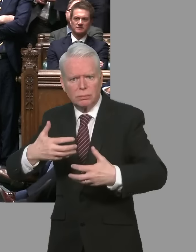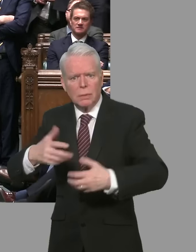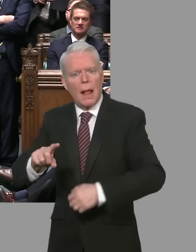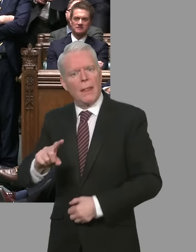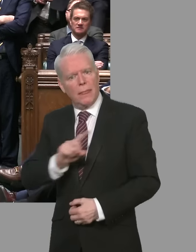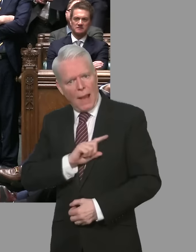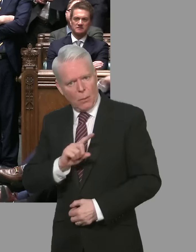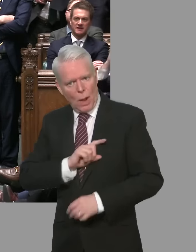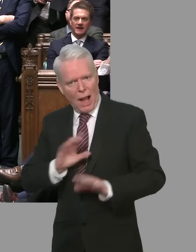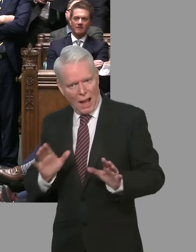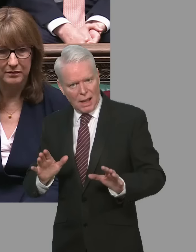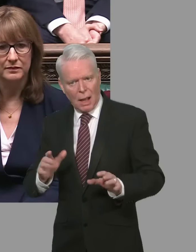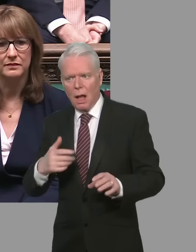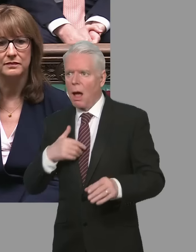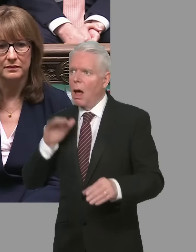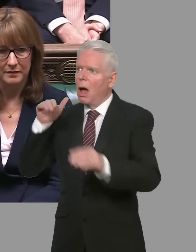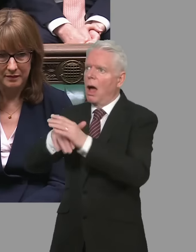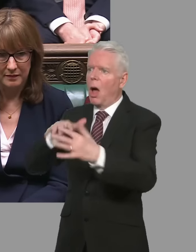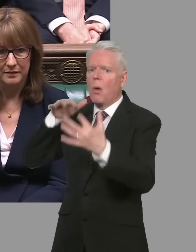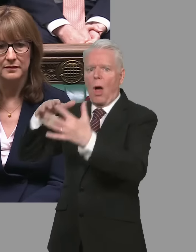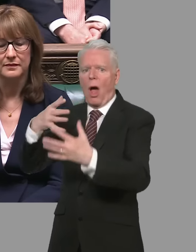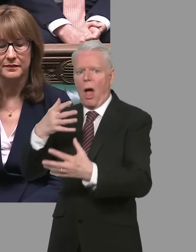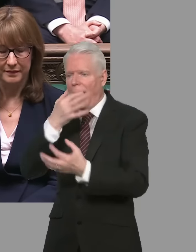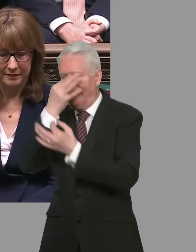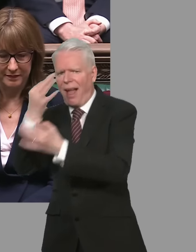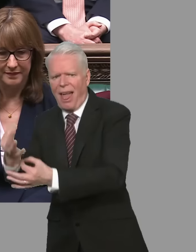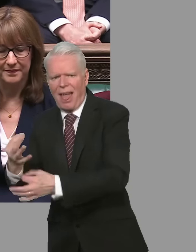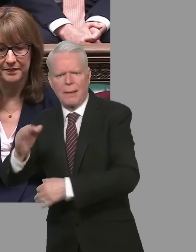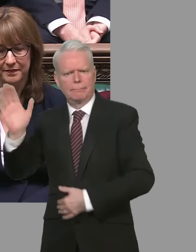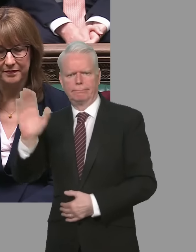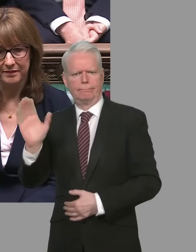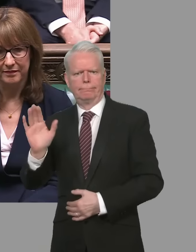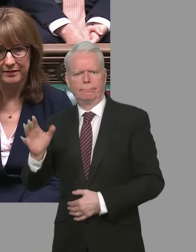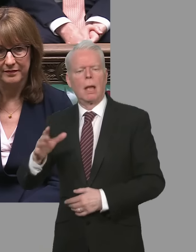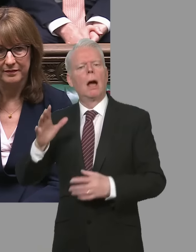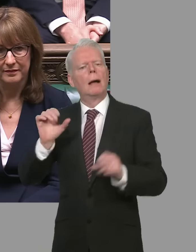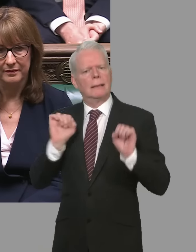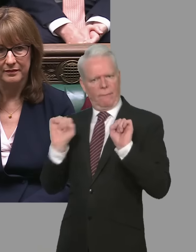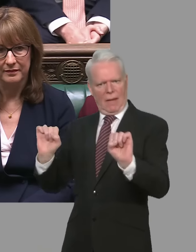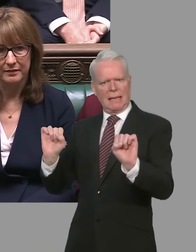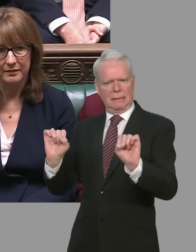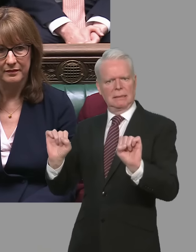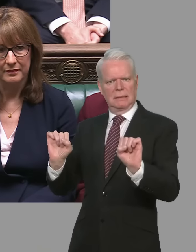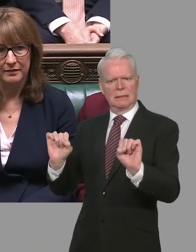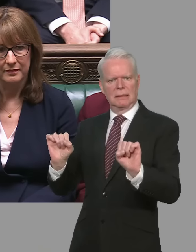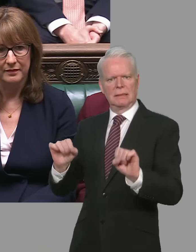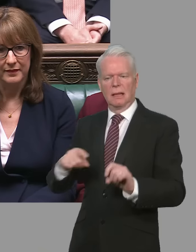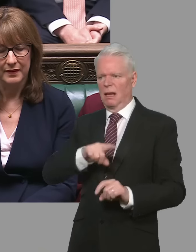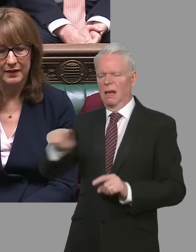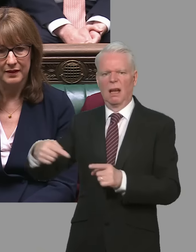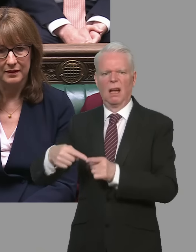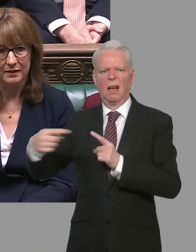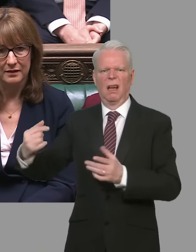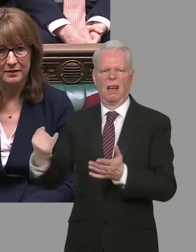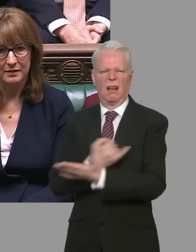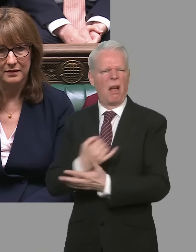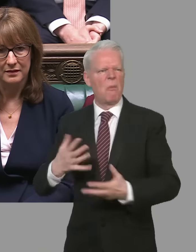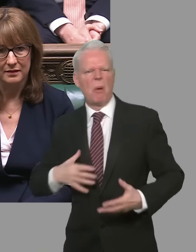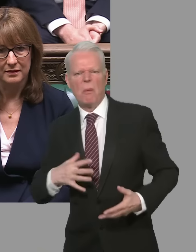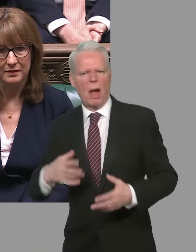wanted to jump into the war without regard to the consequences and then do a mother of all U-turns, and now